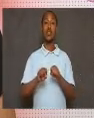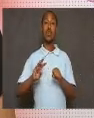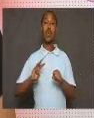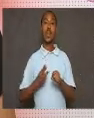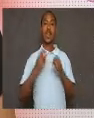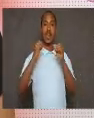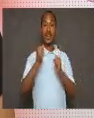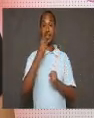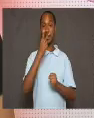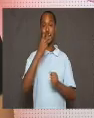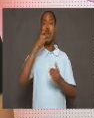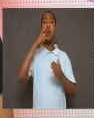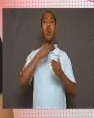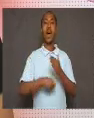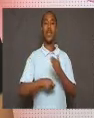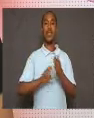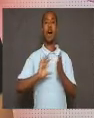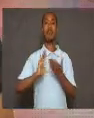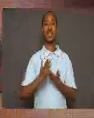can see what happens.